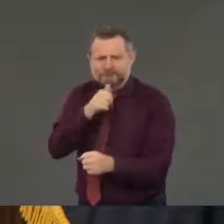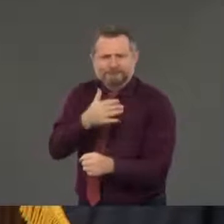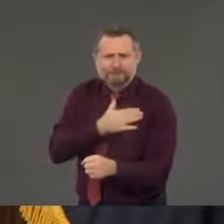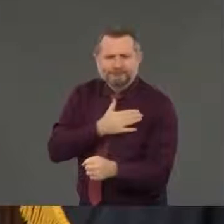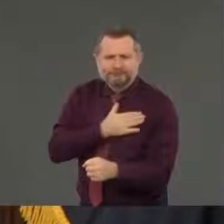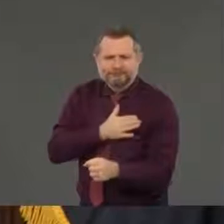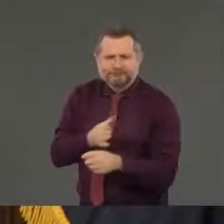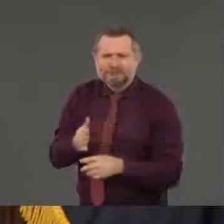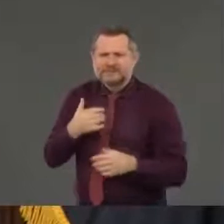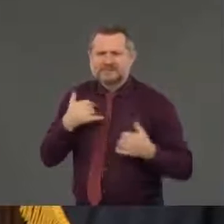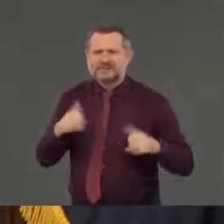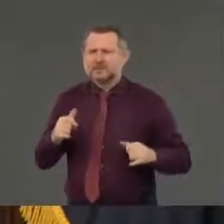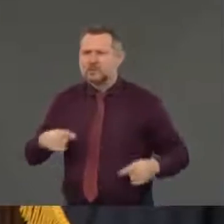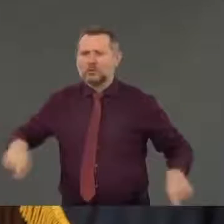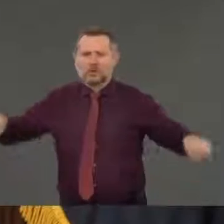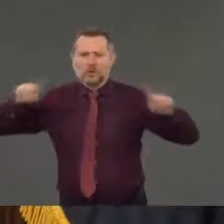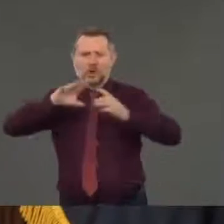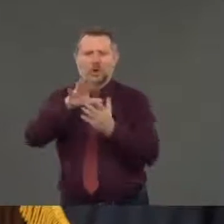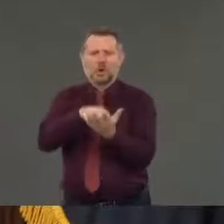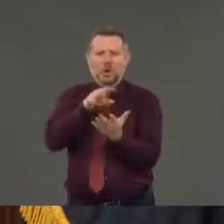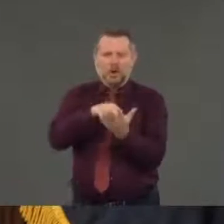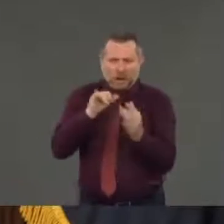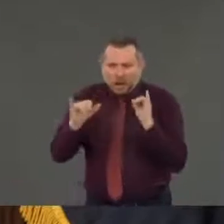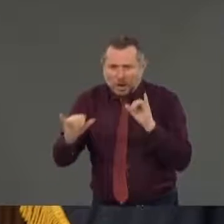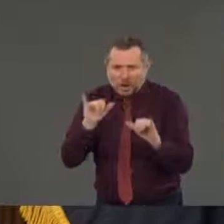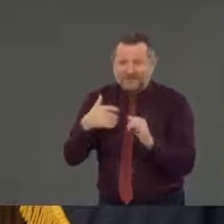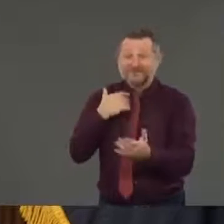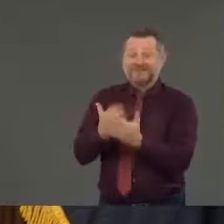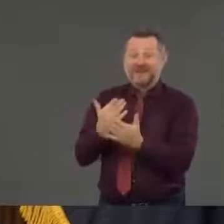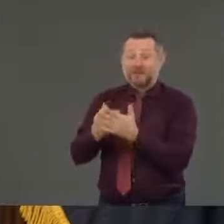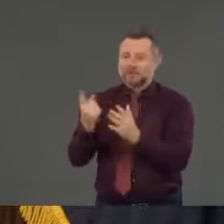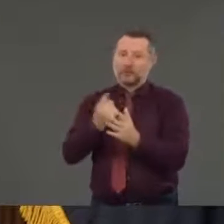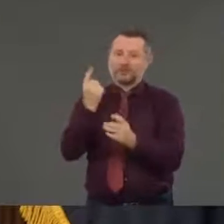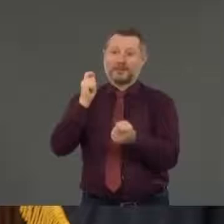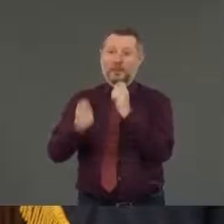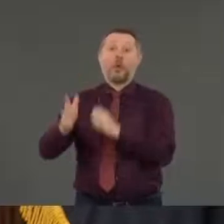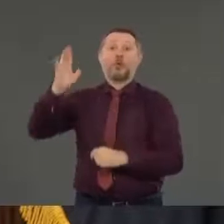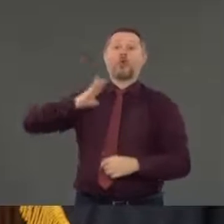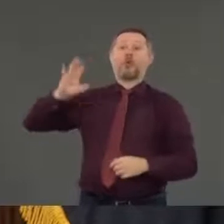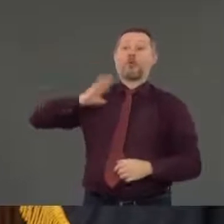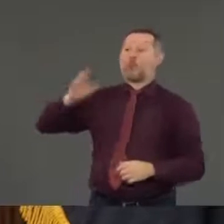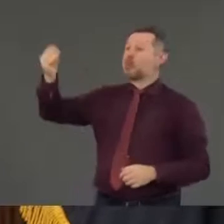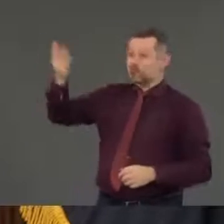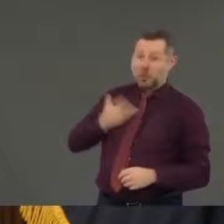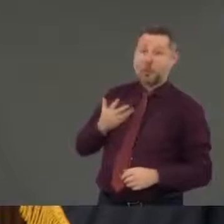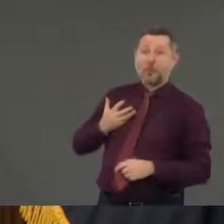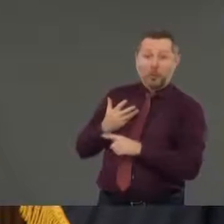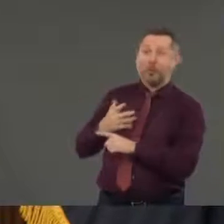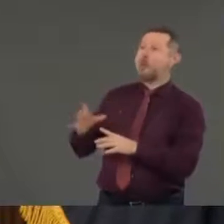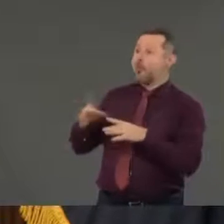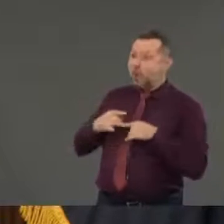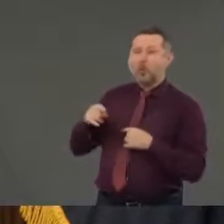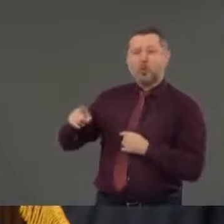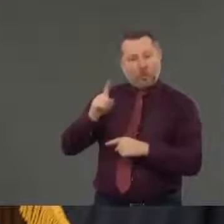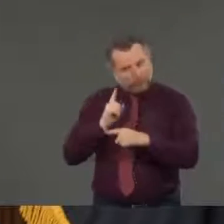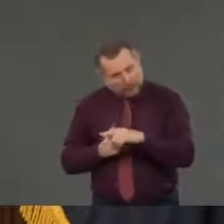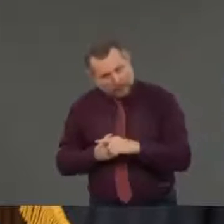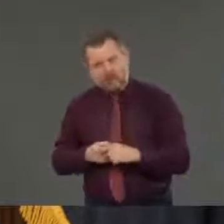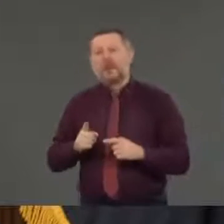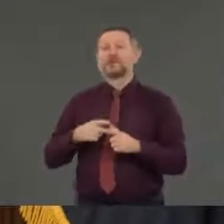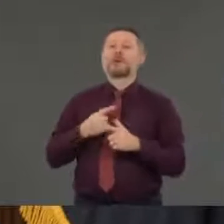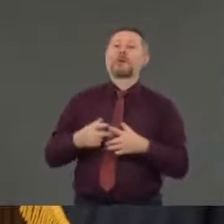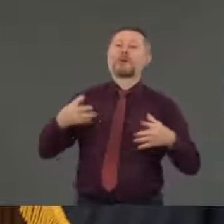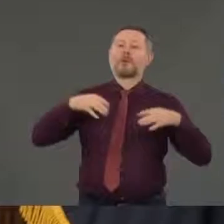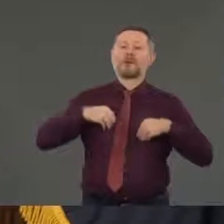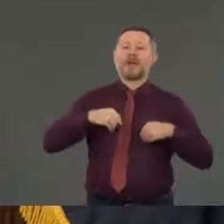learn. Originally, we were told if a person was infected and they had the antibodies that they couldn't be reinfected. Now they're not